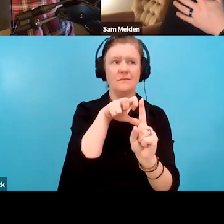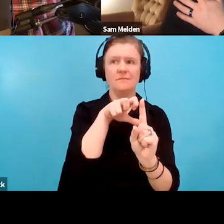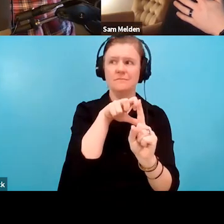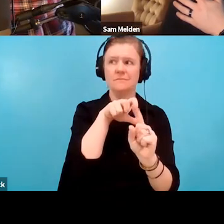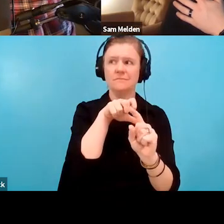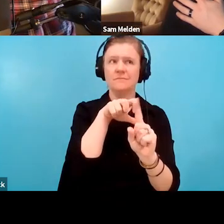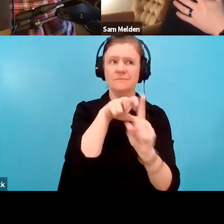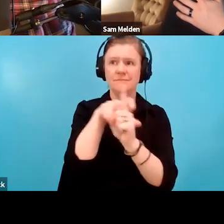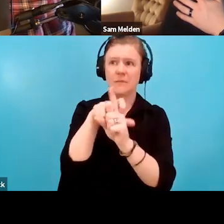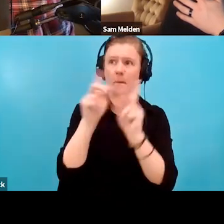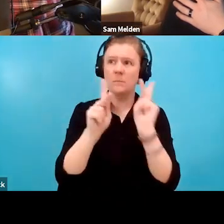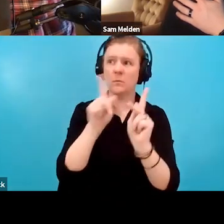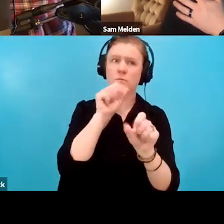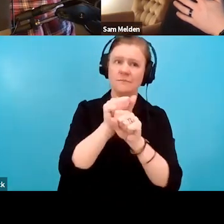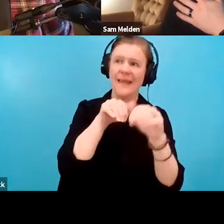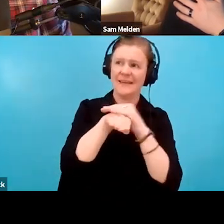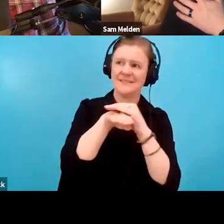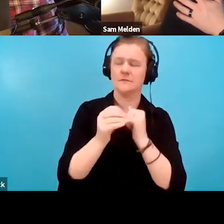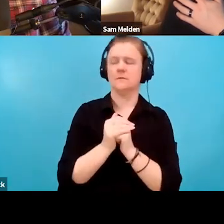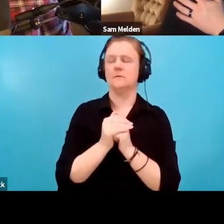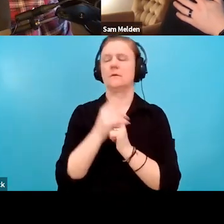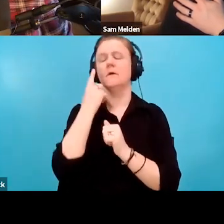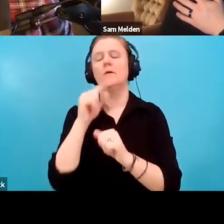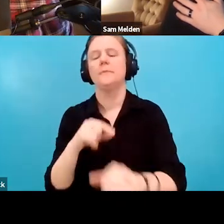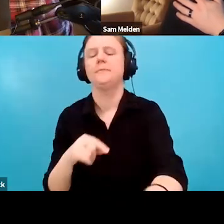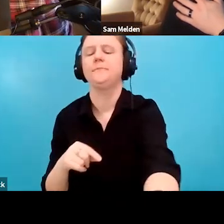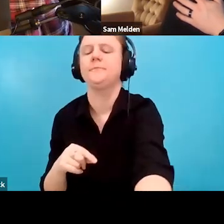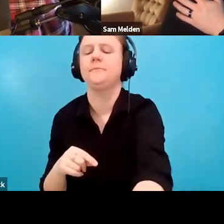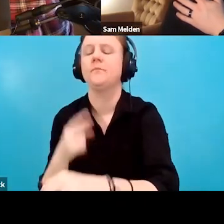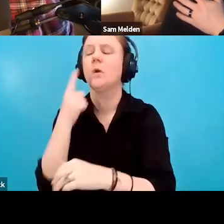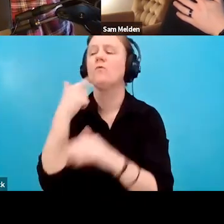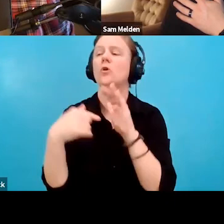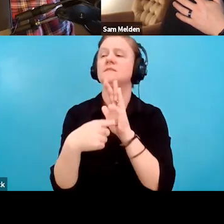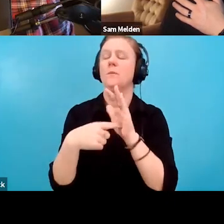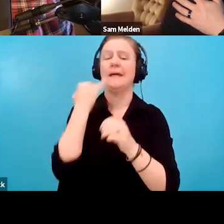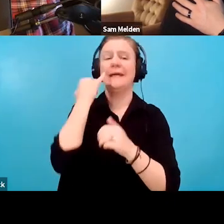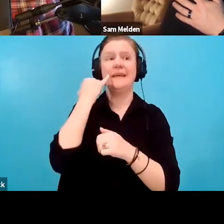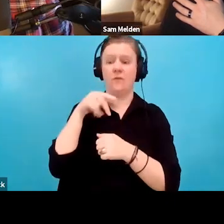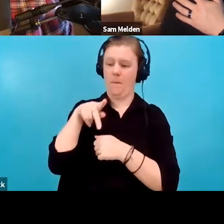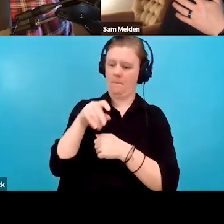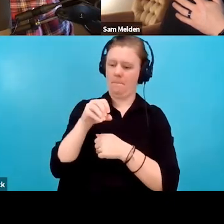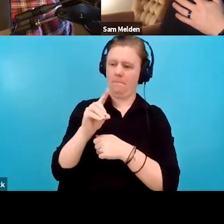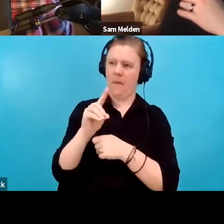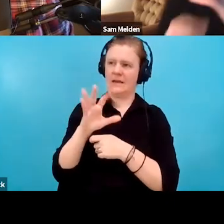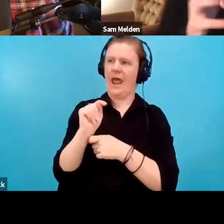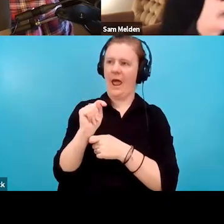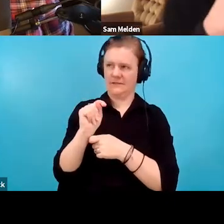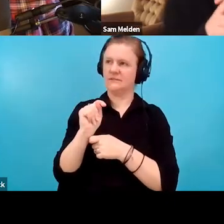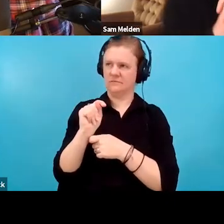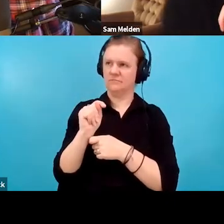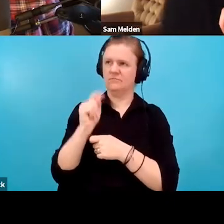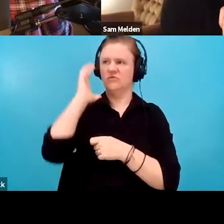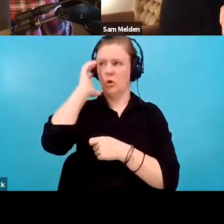needs. And when I say text, I'm saying, so for example, if you make a podcast, right? The podcast is spoken, and I hosted a podcast